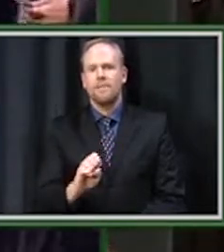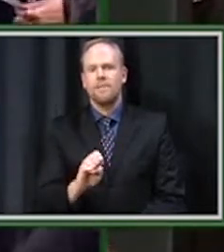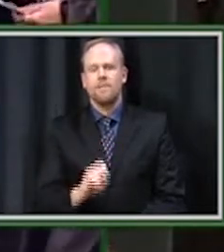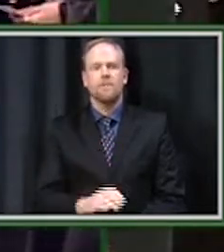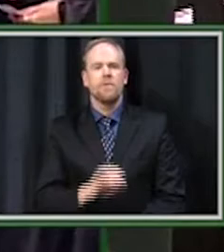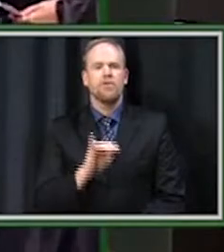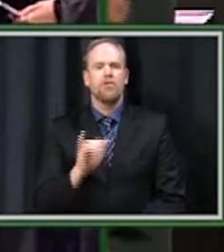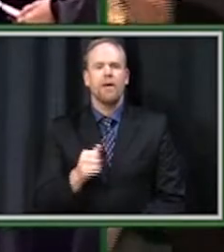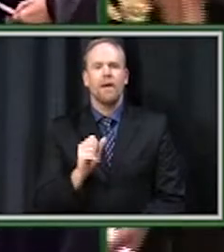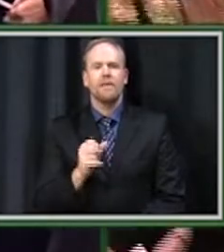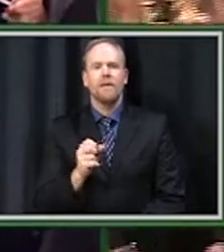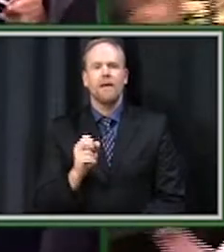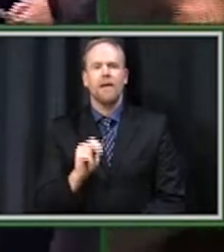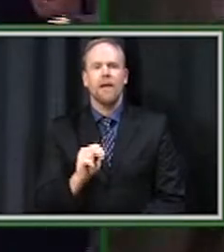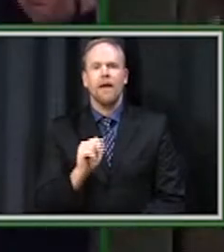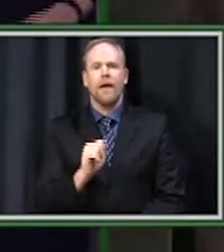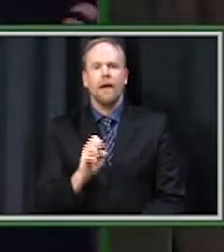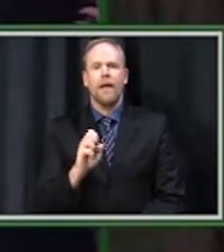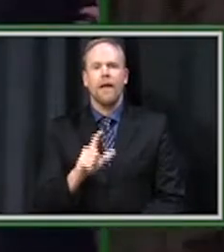Jason Eldred.